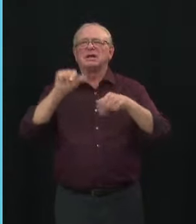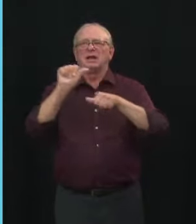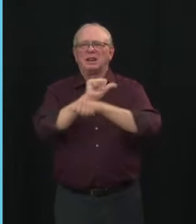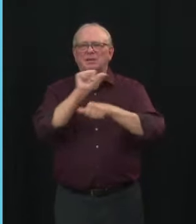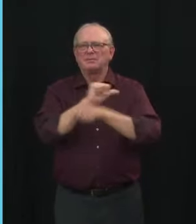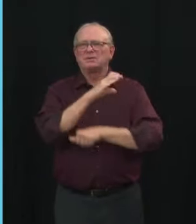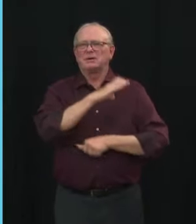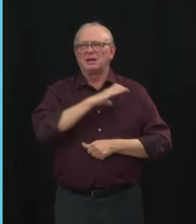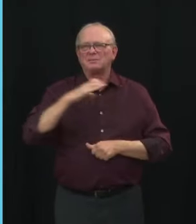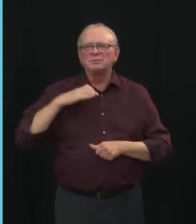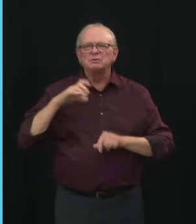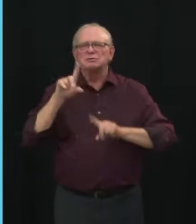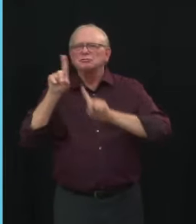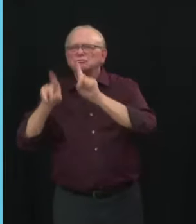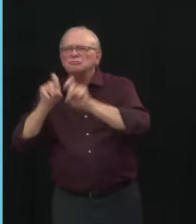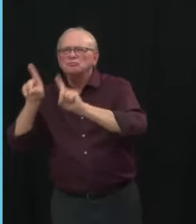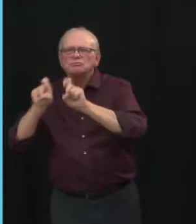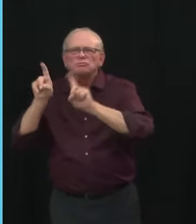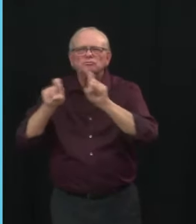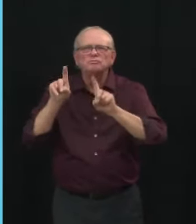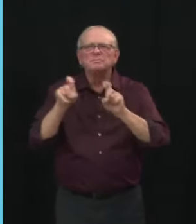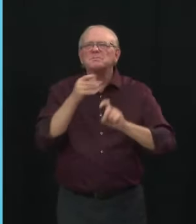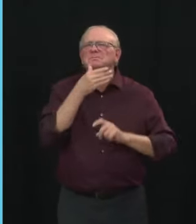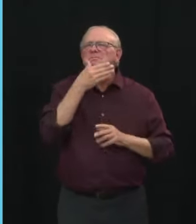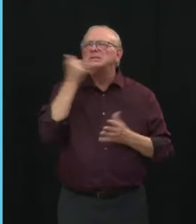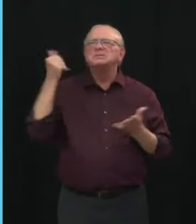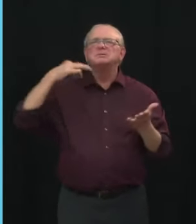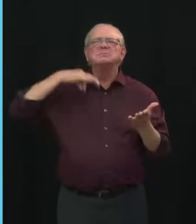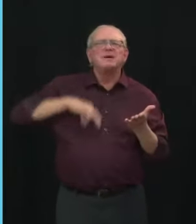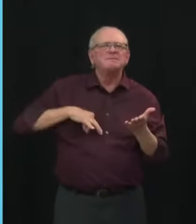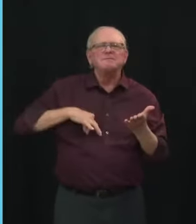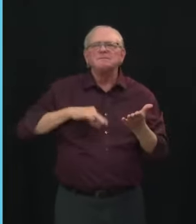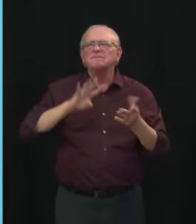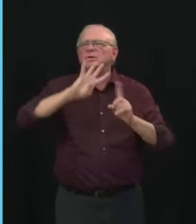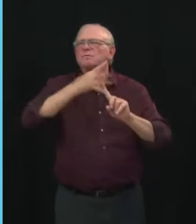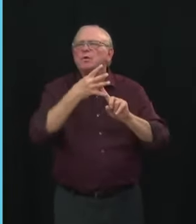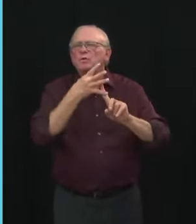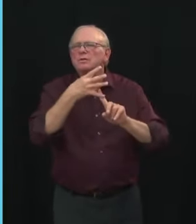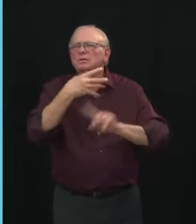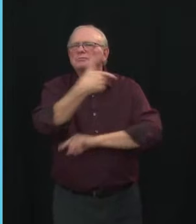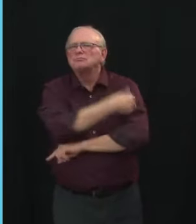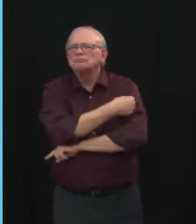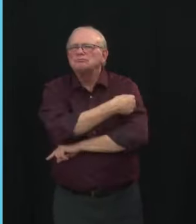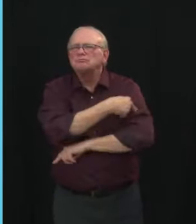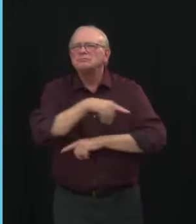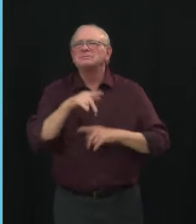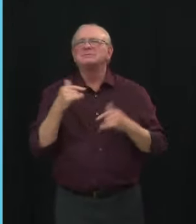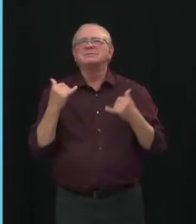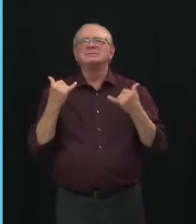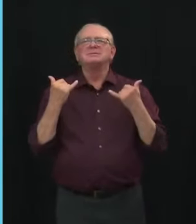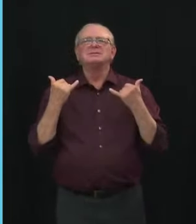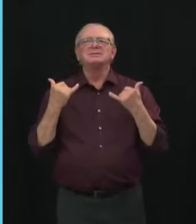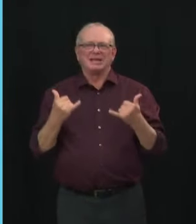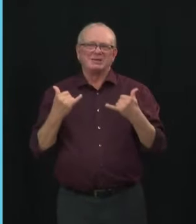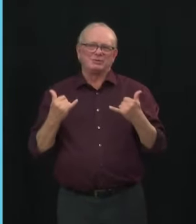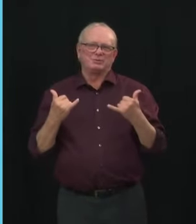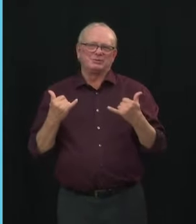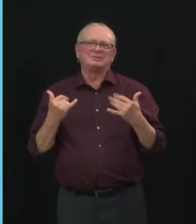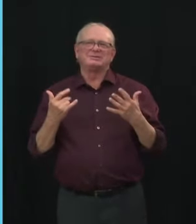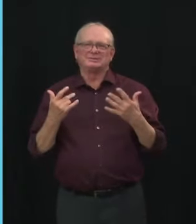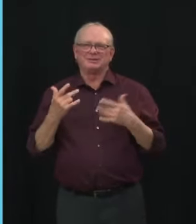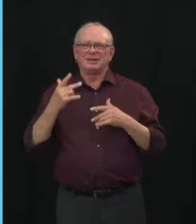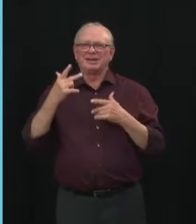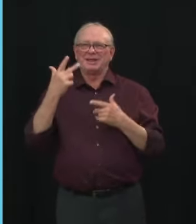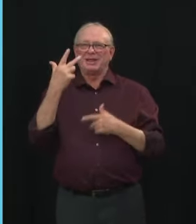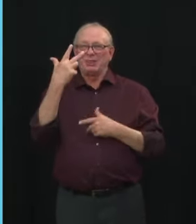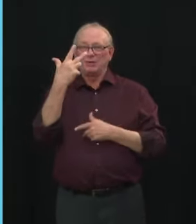from additional doses. And at this point in time, again, the protection from severe outcomes that 3 doses